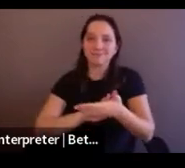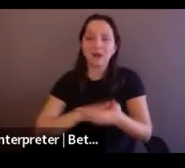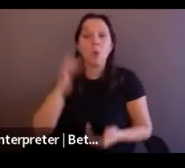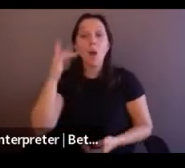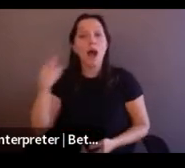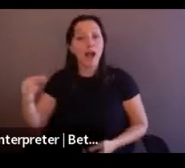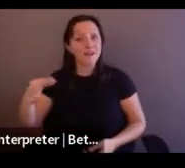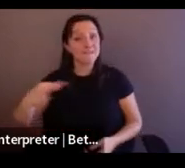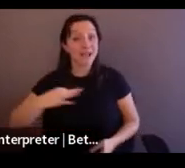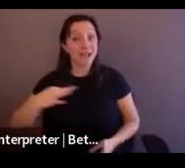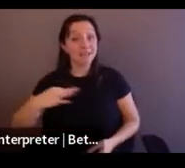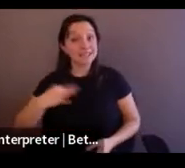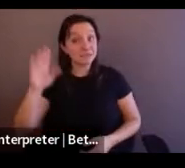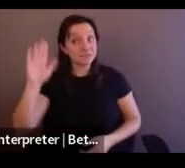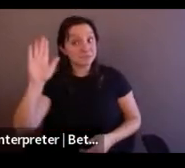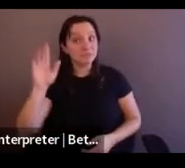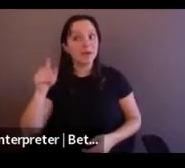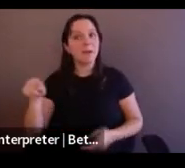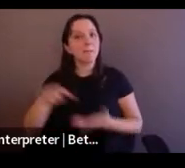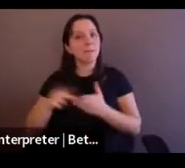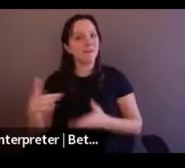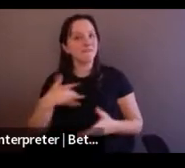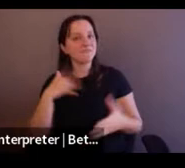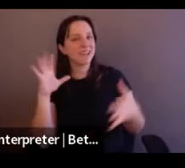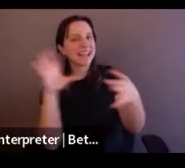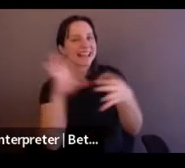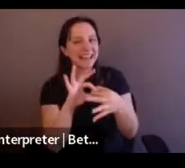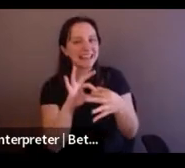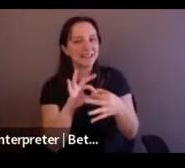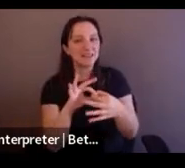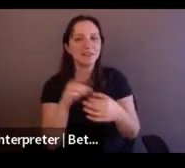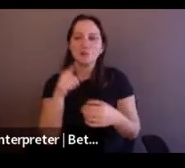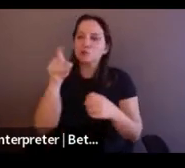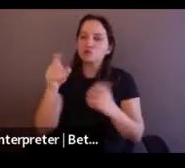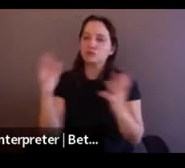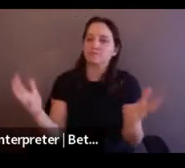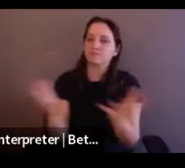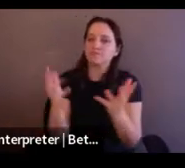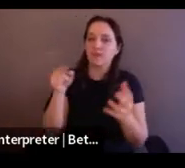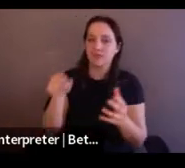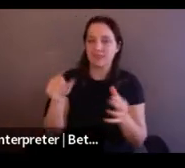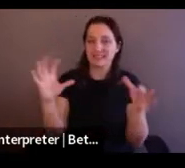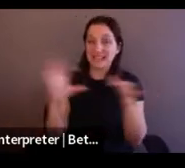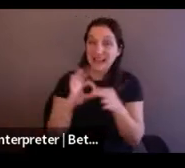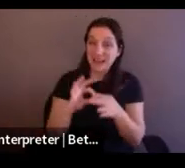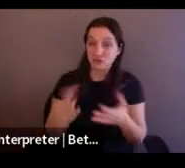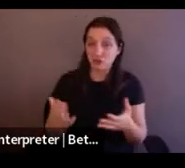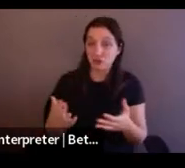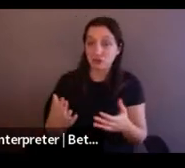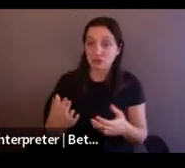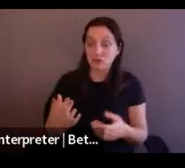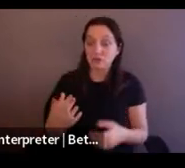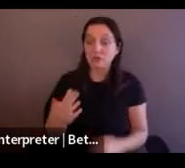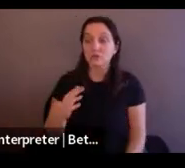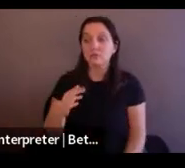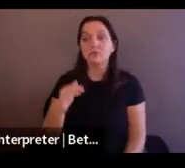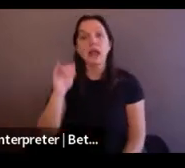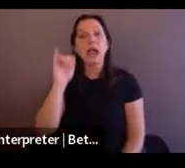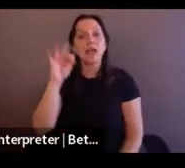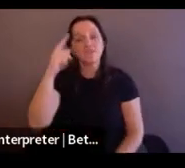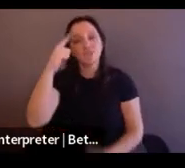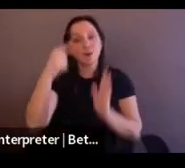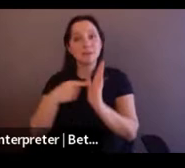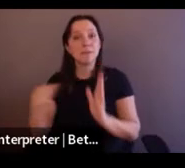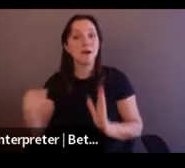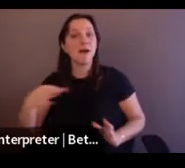way. They're coming to you for a reason. You want to be able to, you know, if the job, the volunteer job, is stuffing envelopes, you